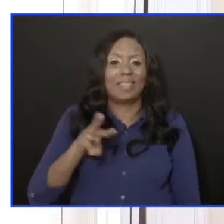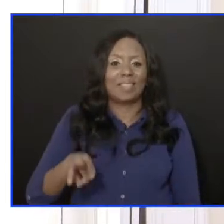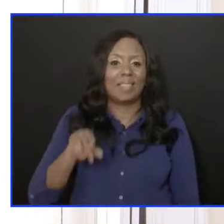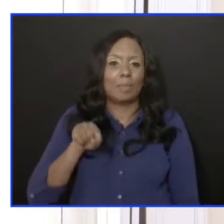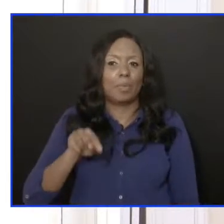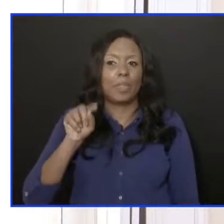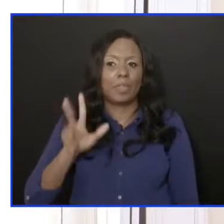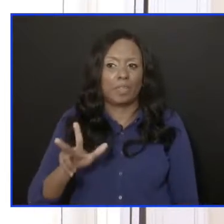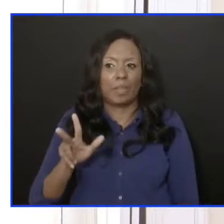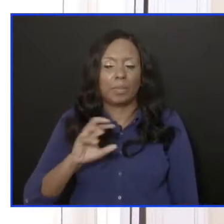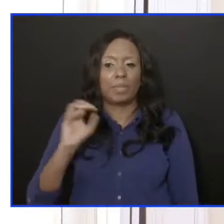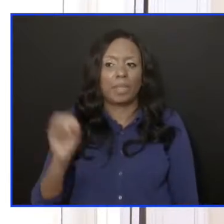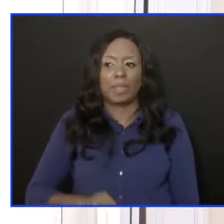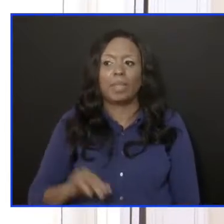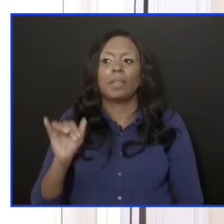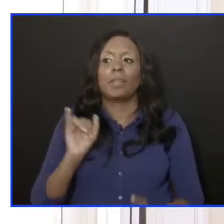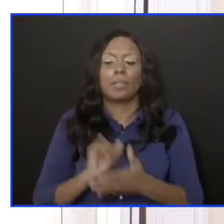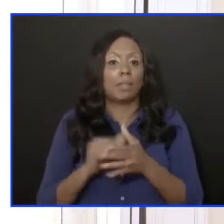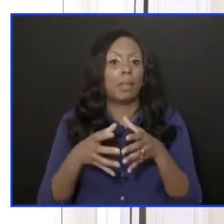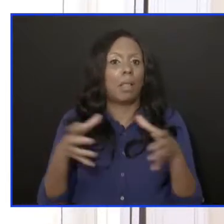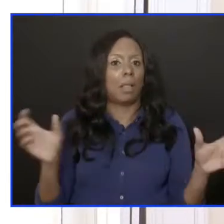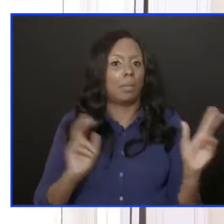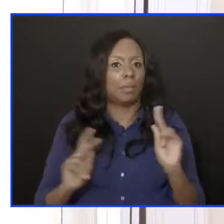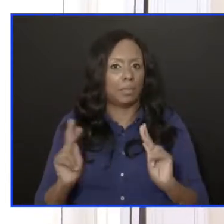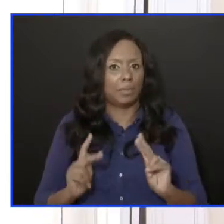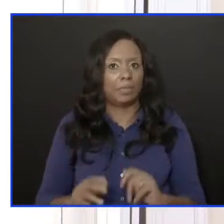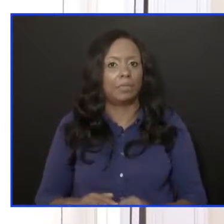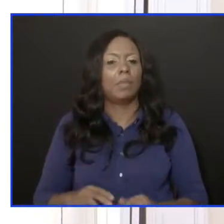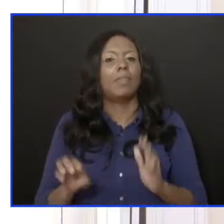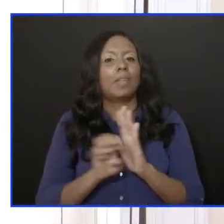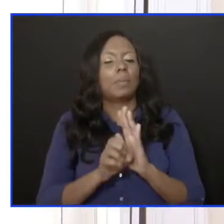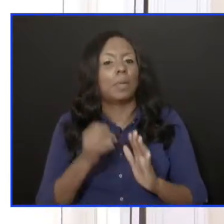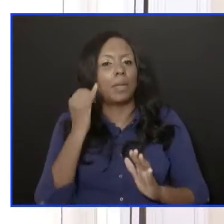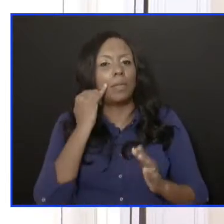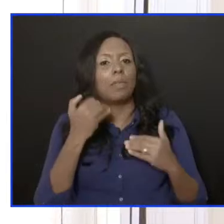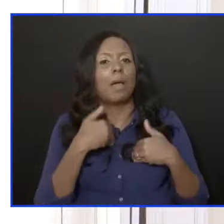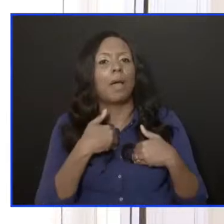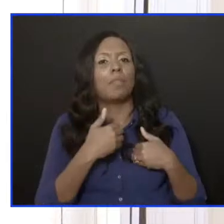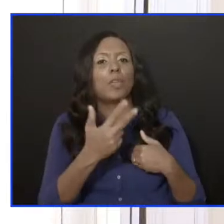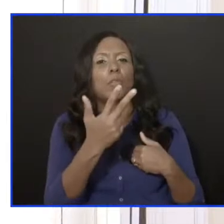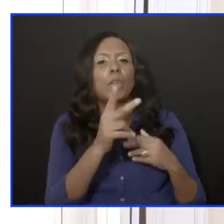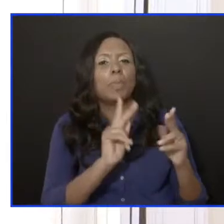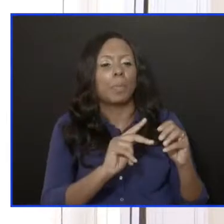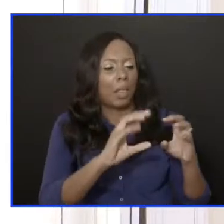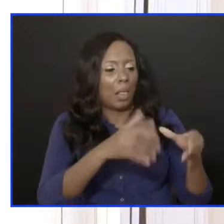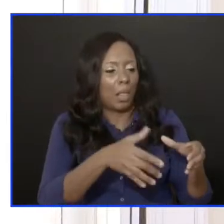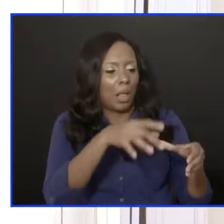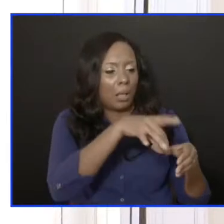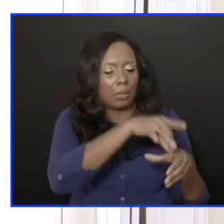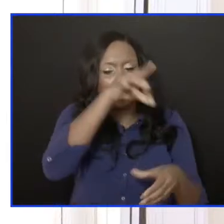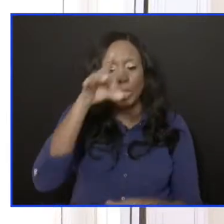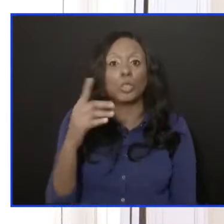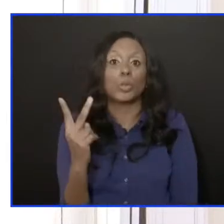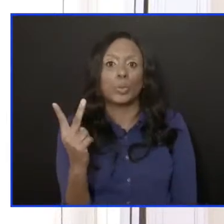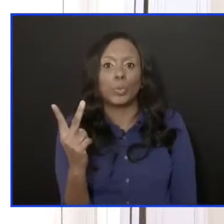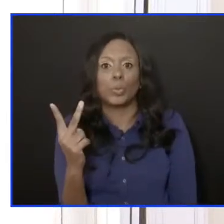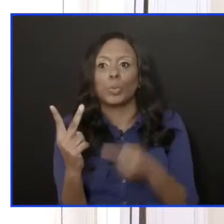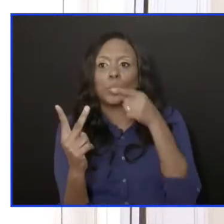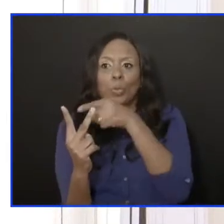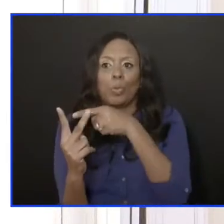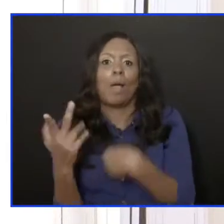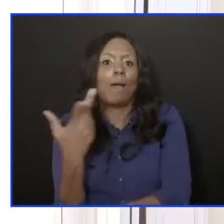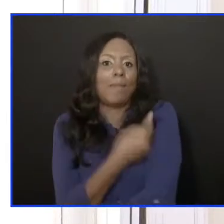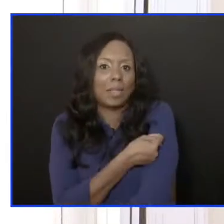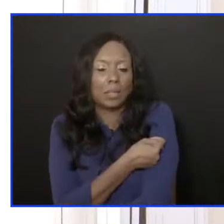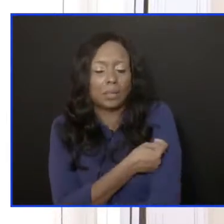66.3% is 2 out of every 3. We know that for the numbers of persons taking the second dose, that almost all who